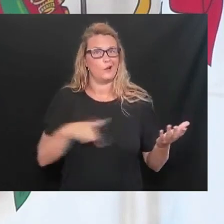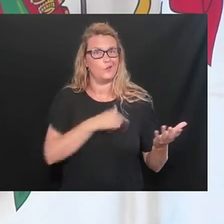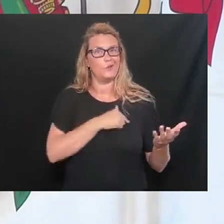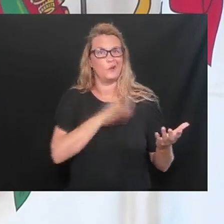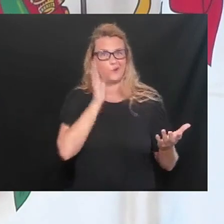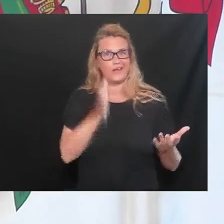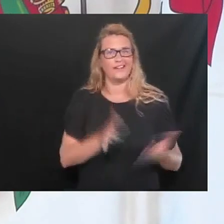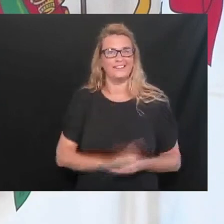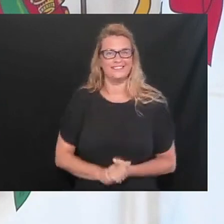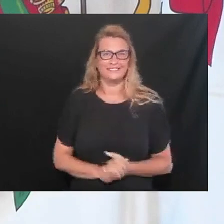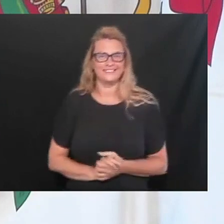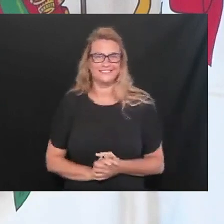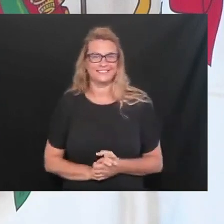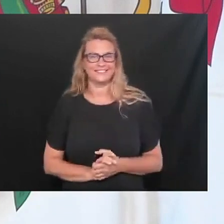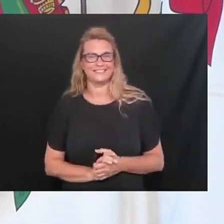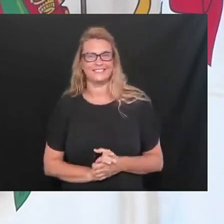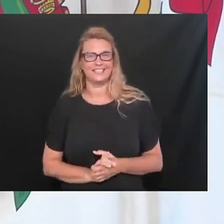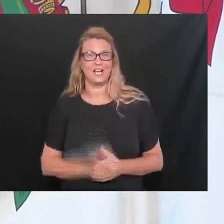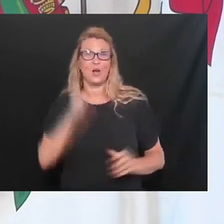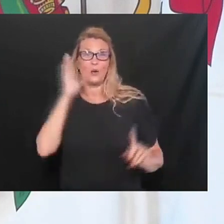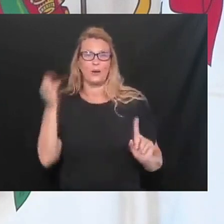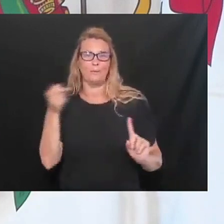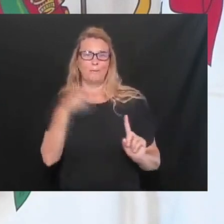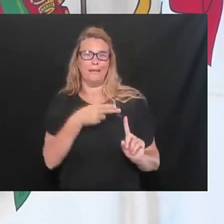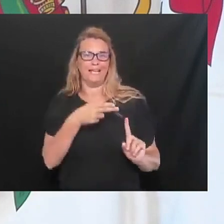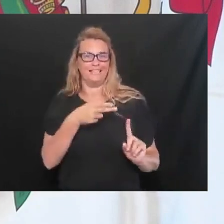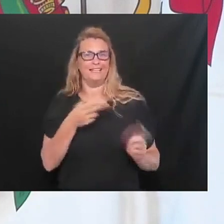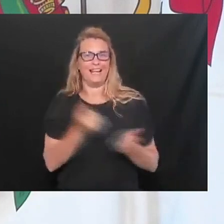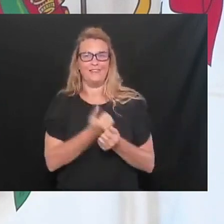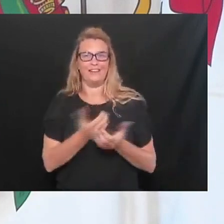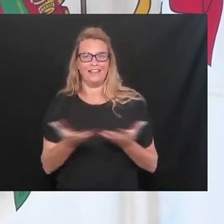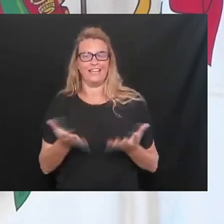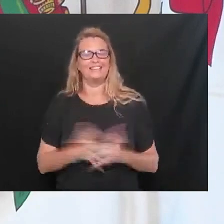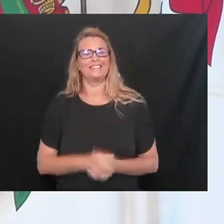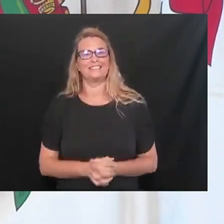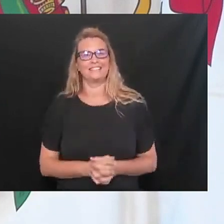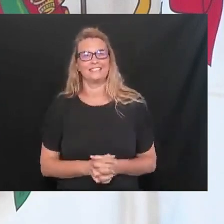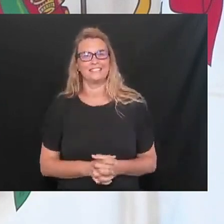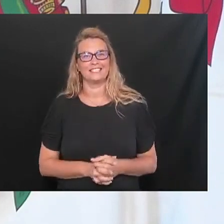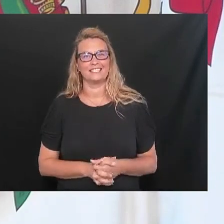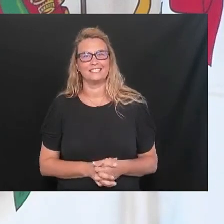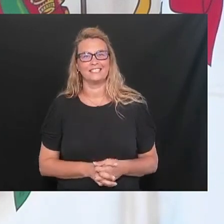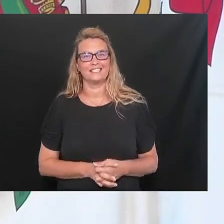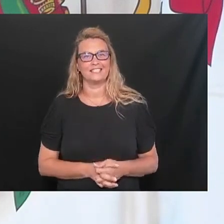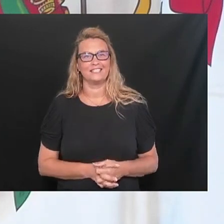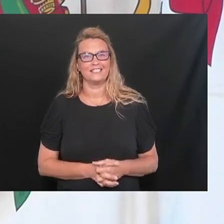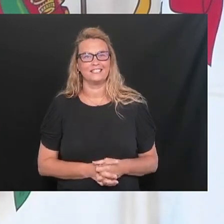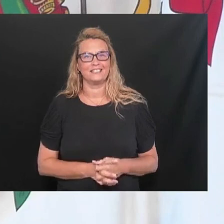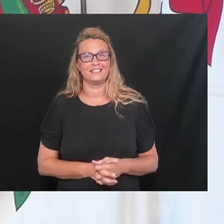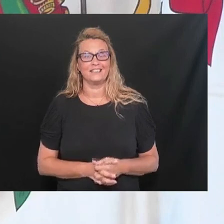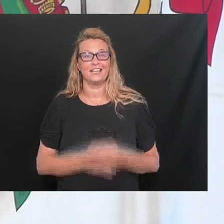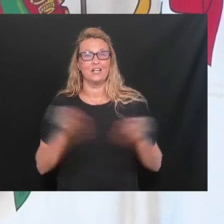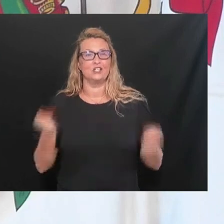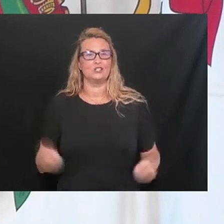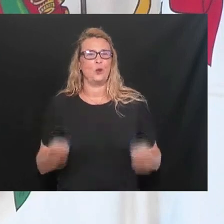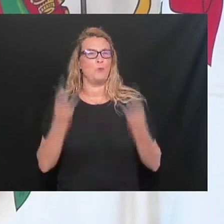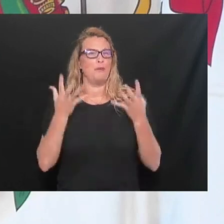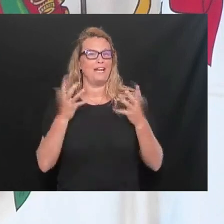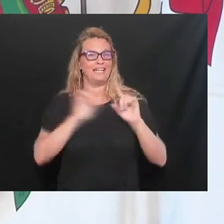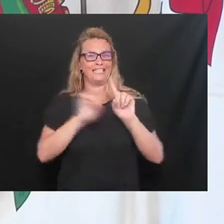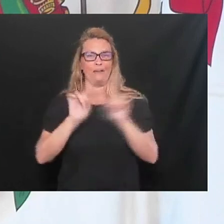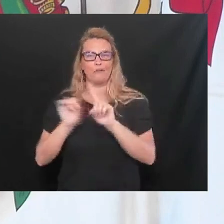just that. And we're going to beat this thing, too. We absolutely have done great in West Virginia in so many different